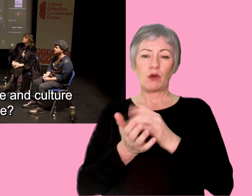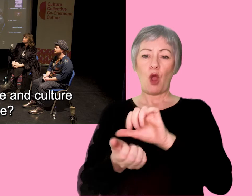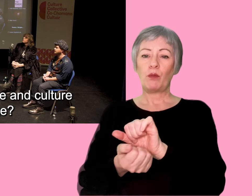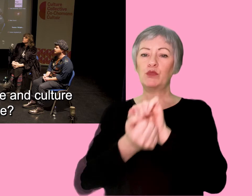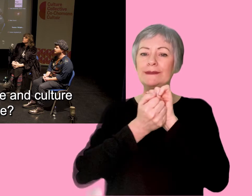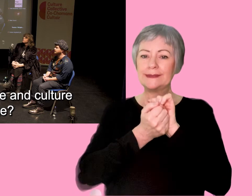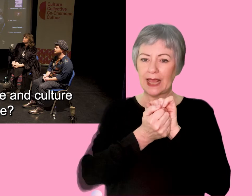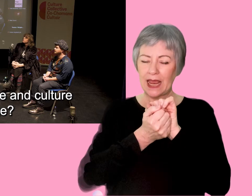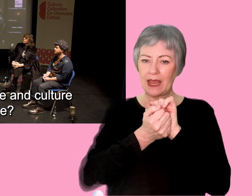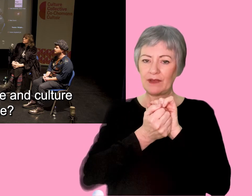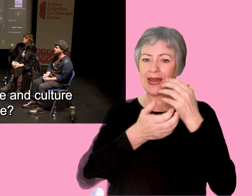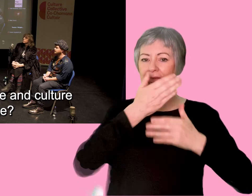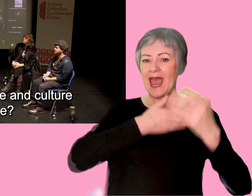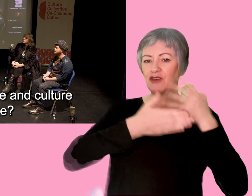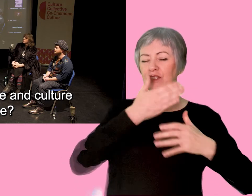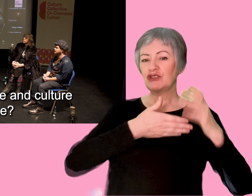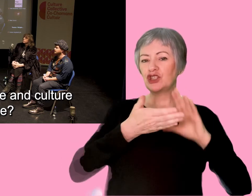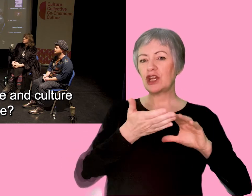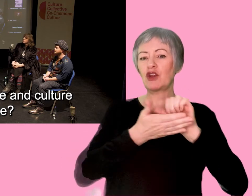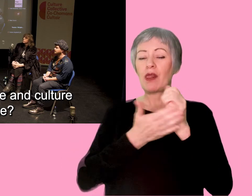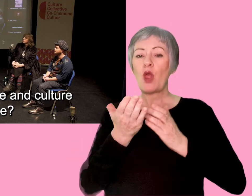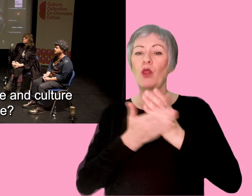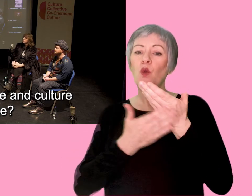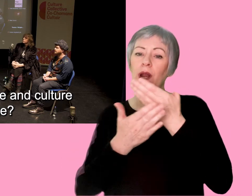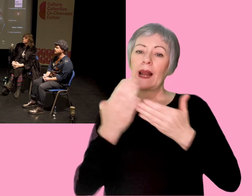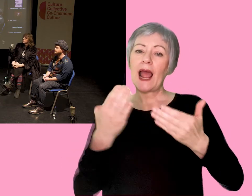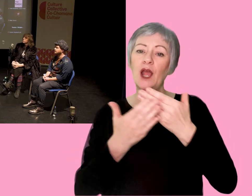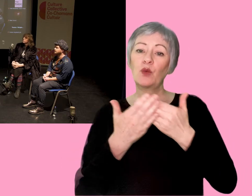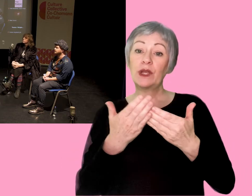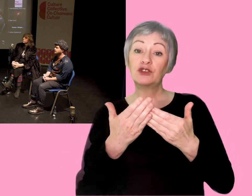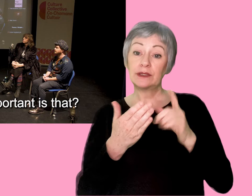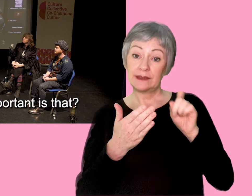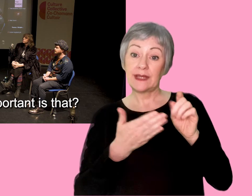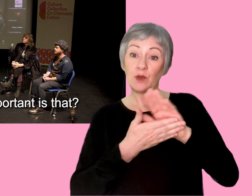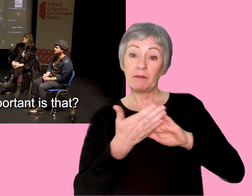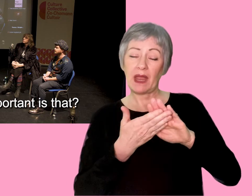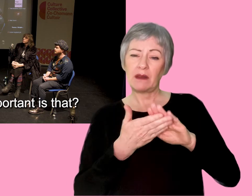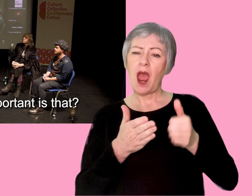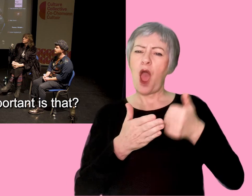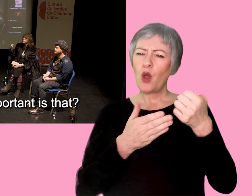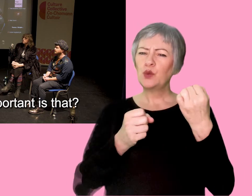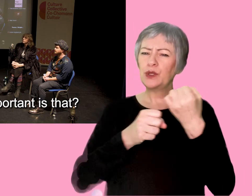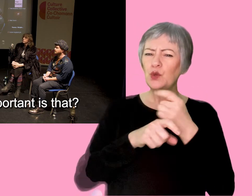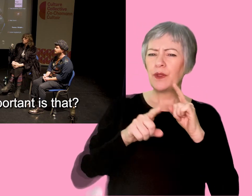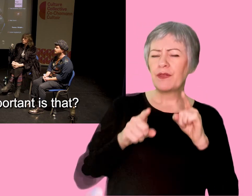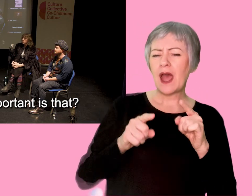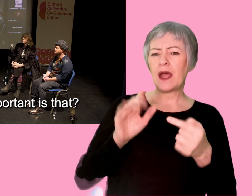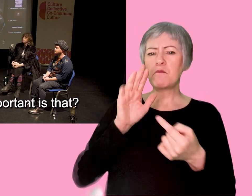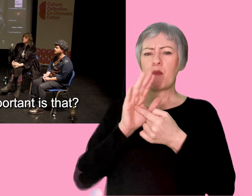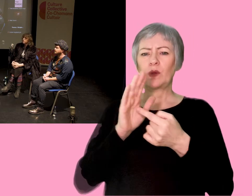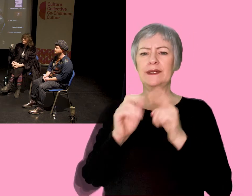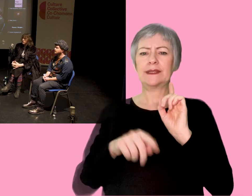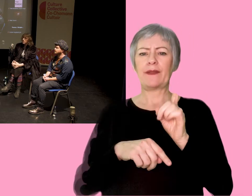preserving heritage and culture through language. How do we do that? How important is